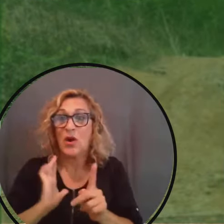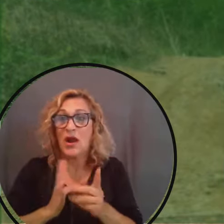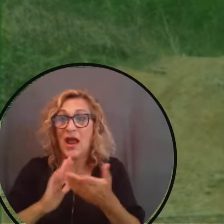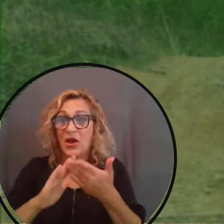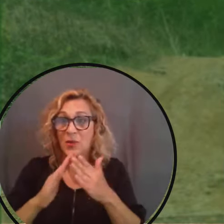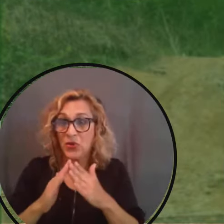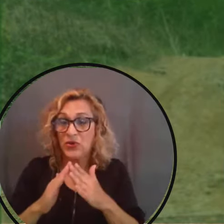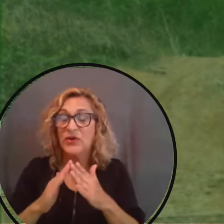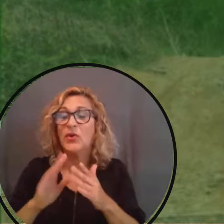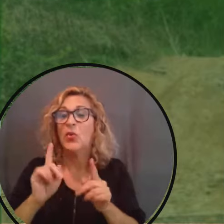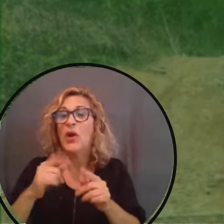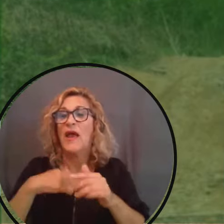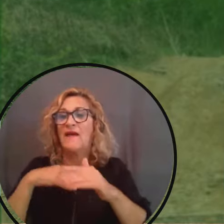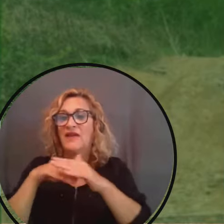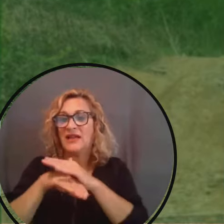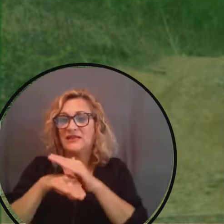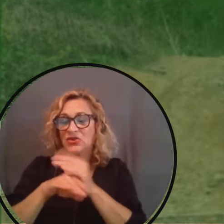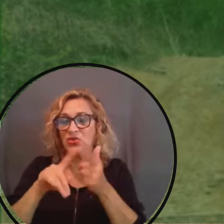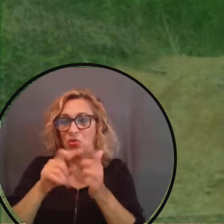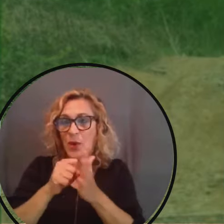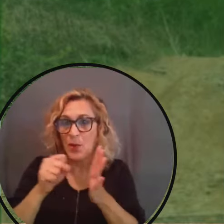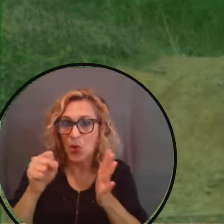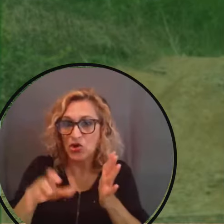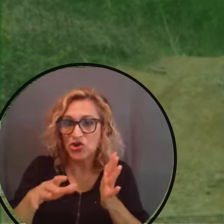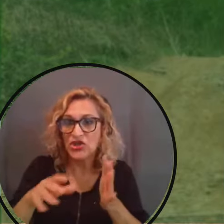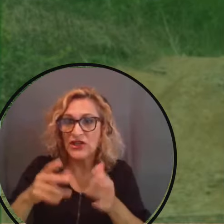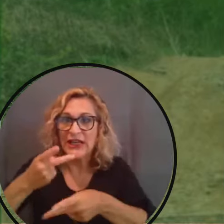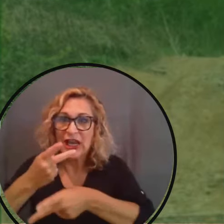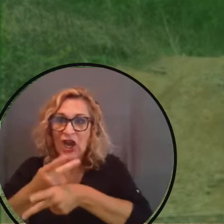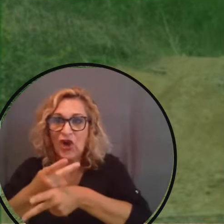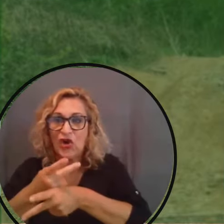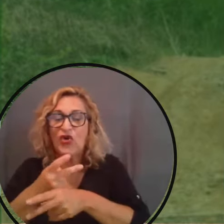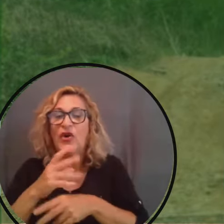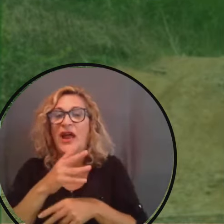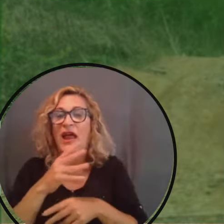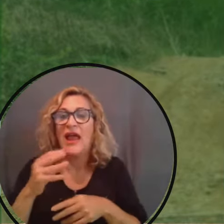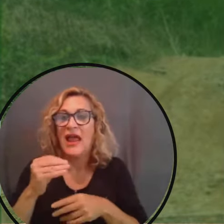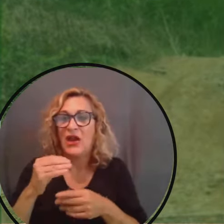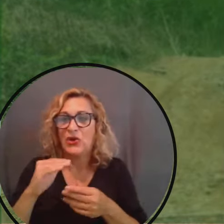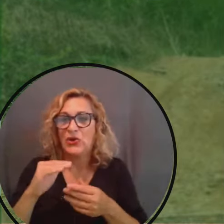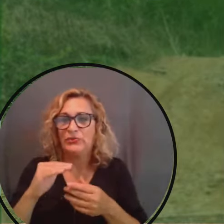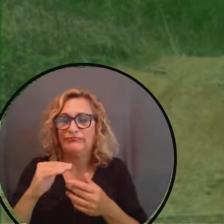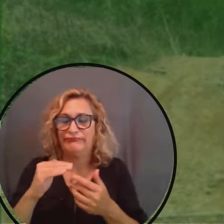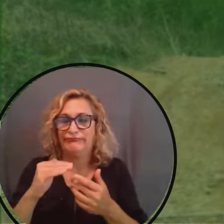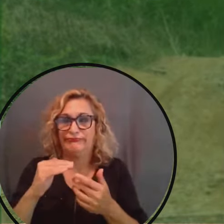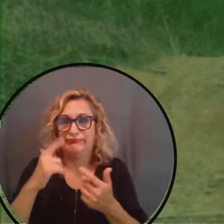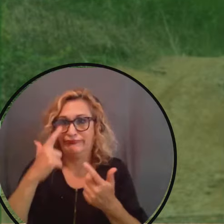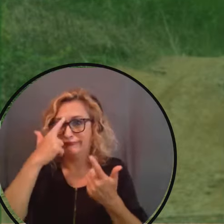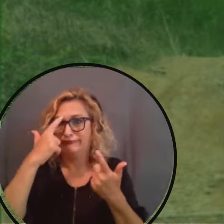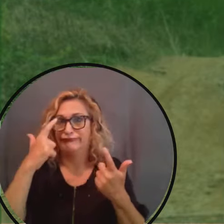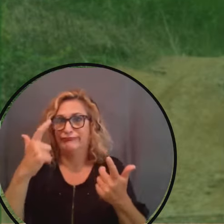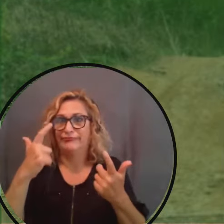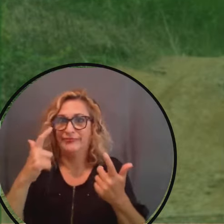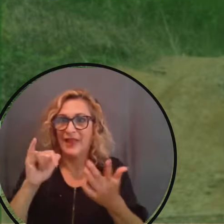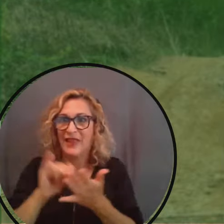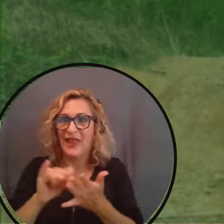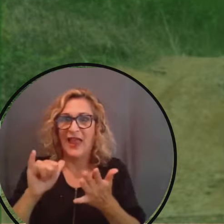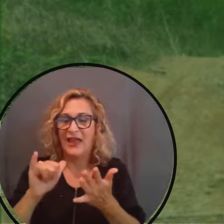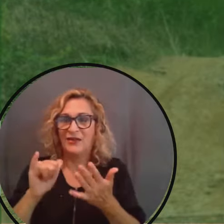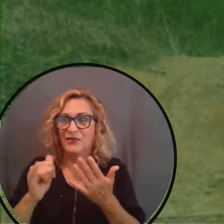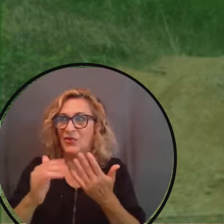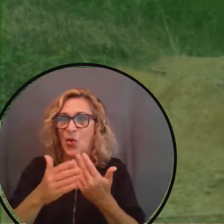access abortion care, and had created new obnoxious terrorizing